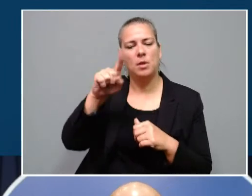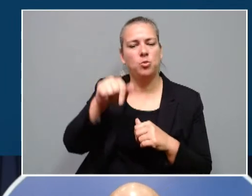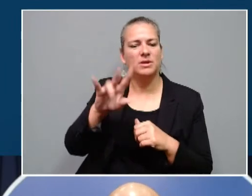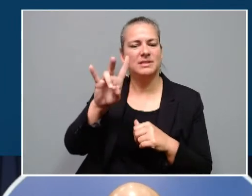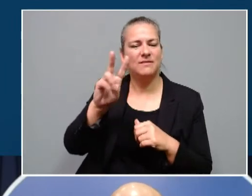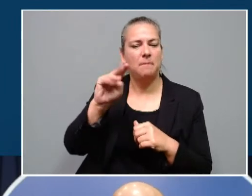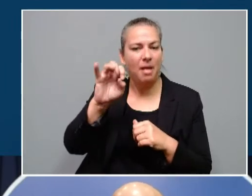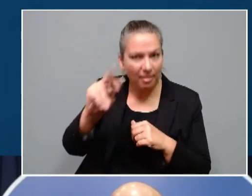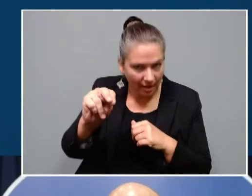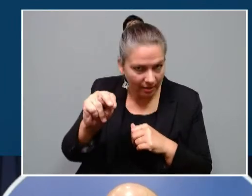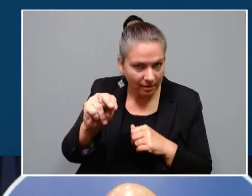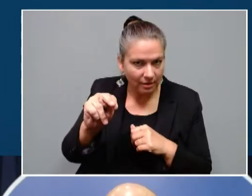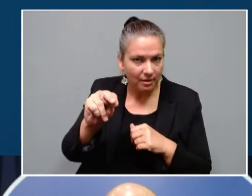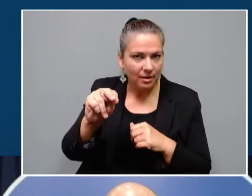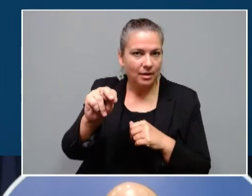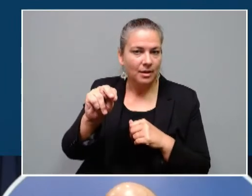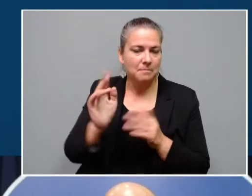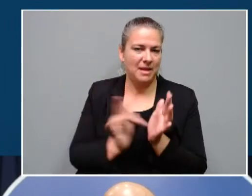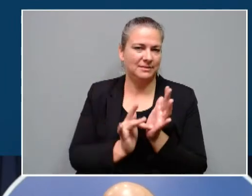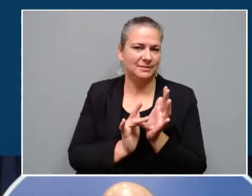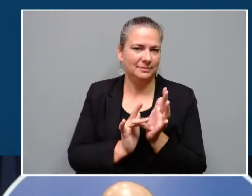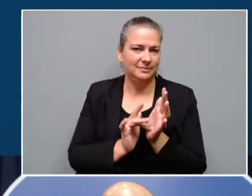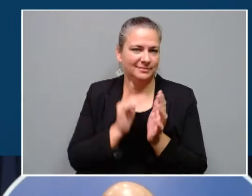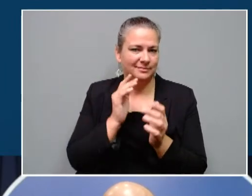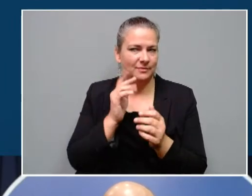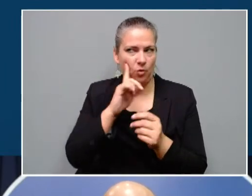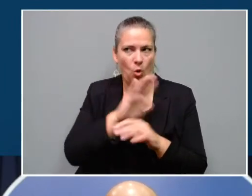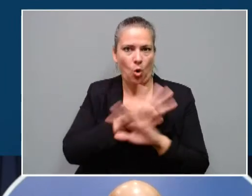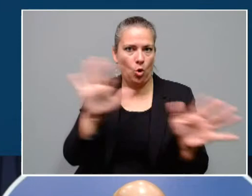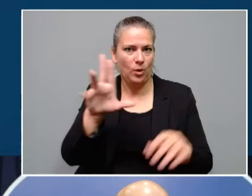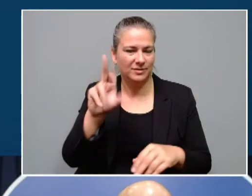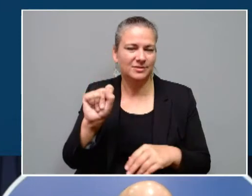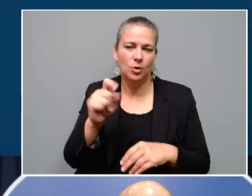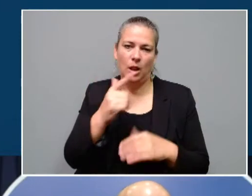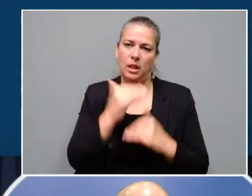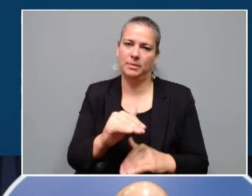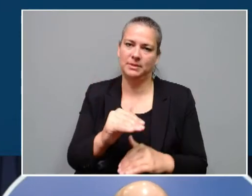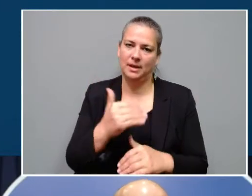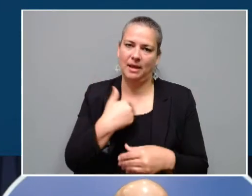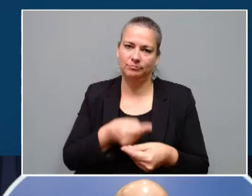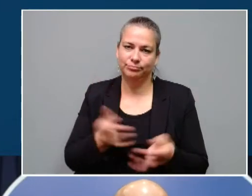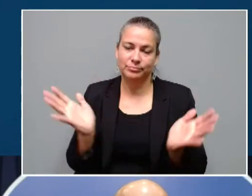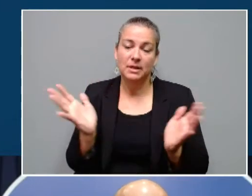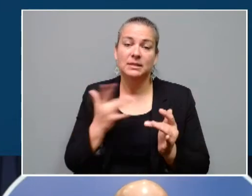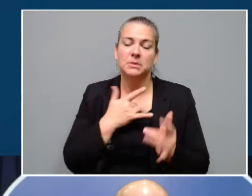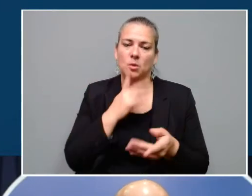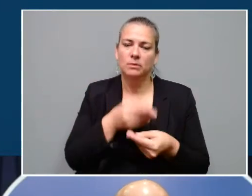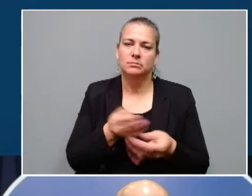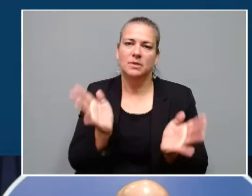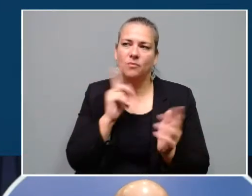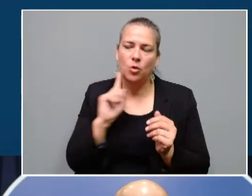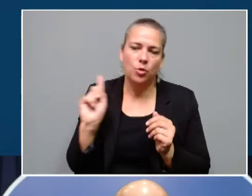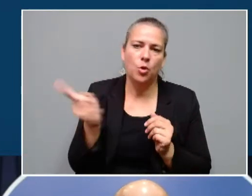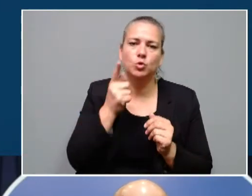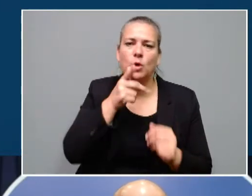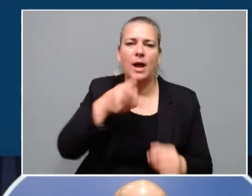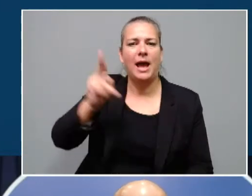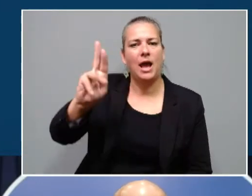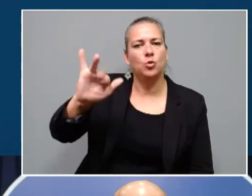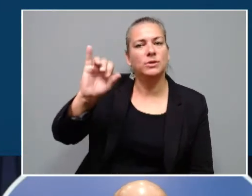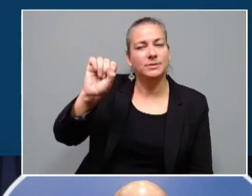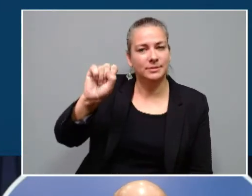nation. So in the early months, the distribution will be limited and be targeted at those people who are particularly high risk for going on